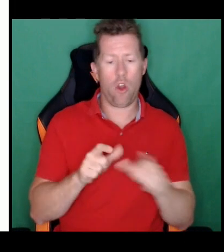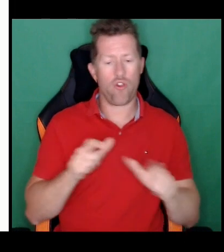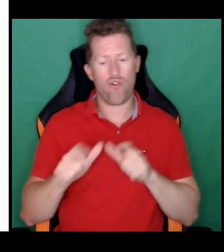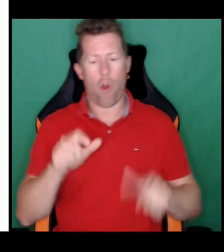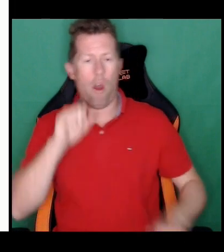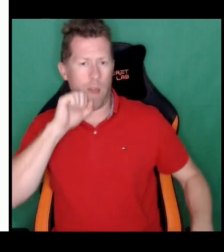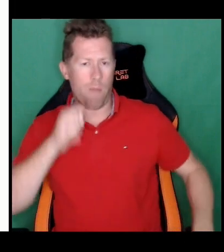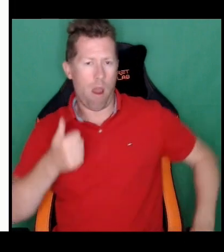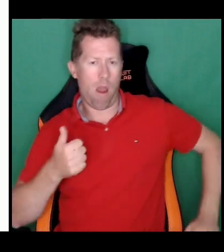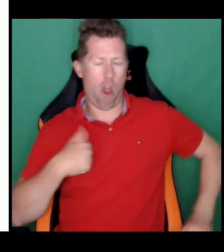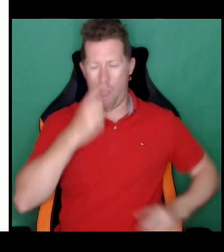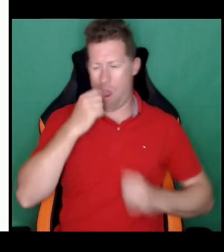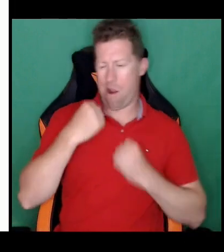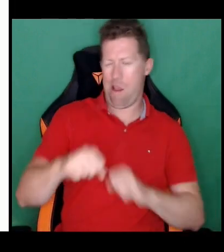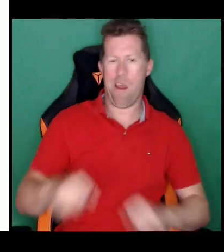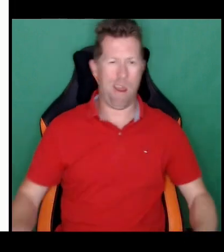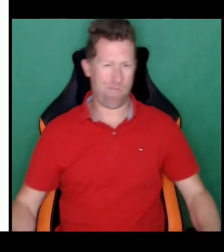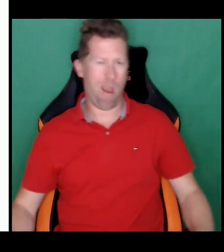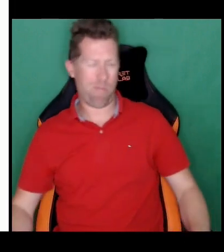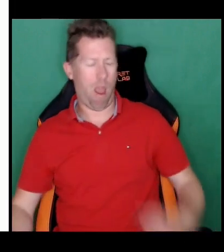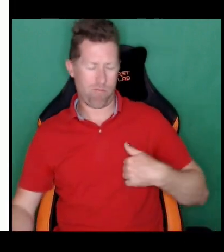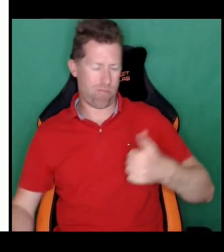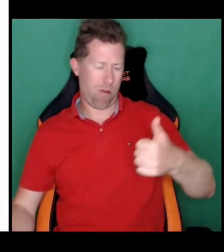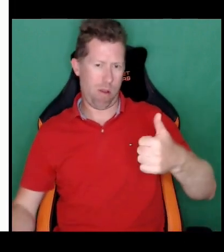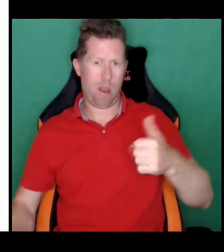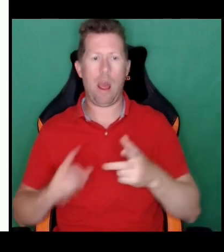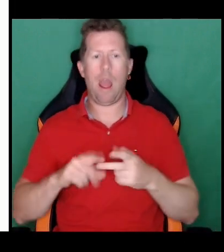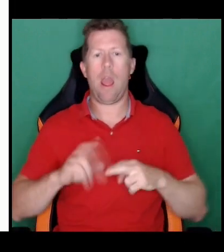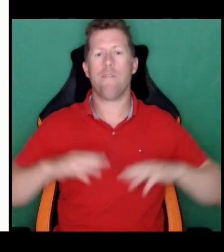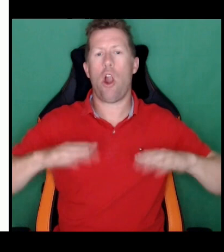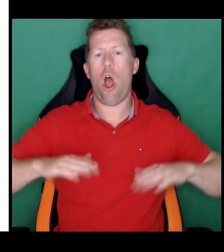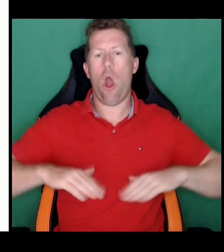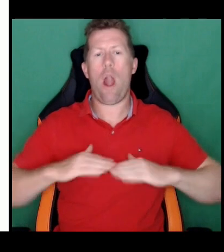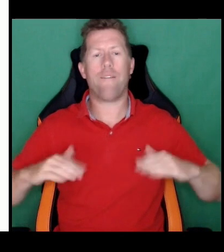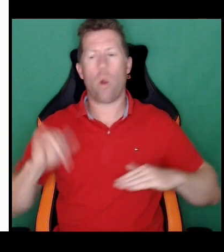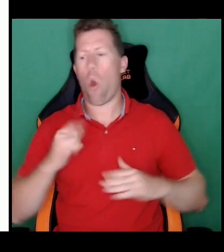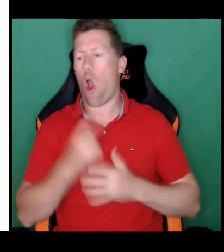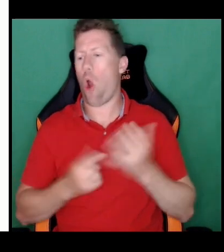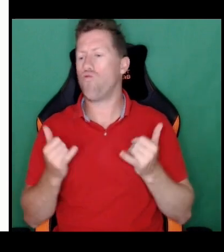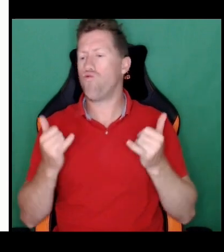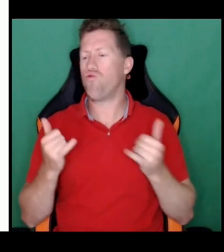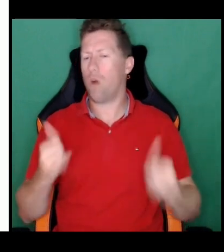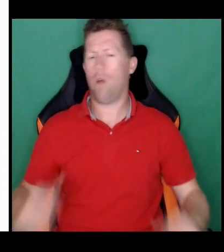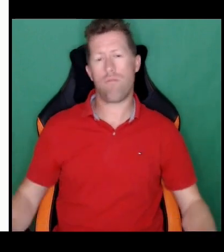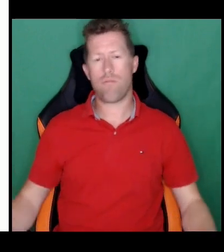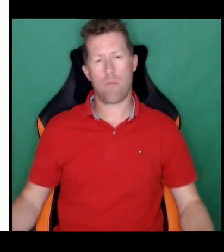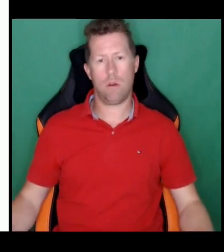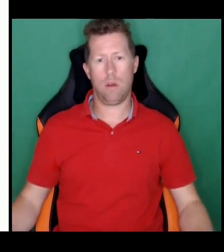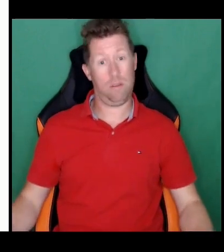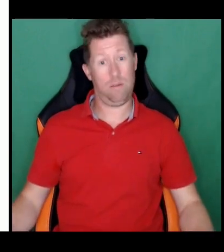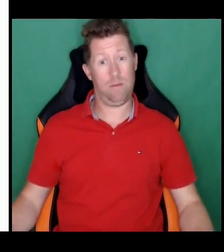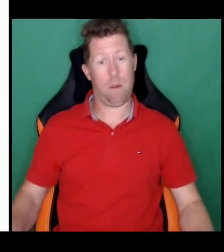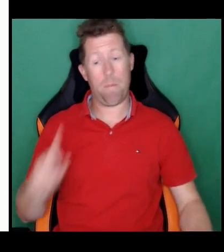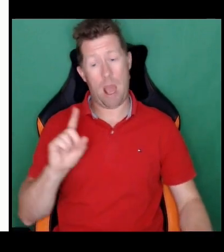avoid addiction if you vape at low and social levels, and to share the stories of